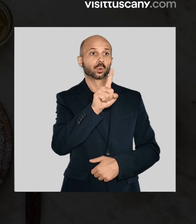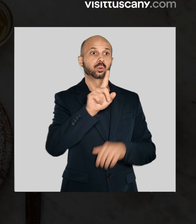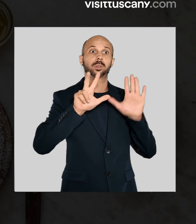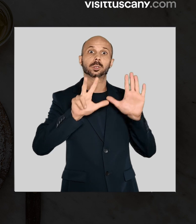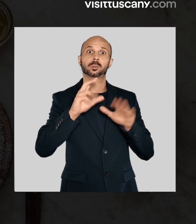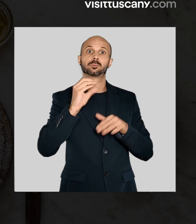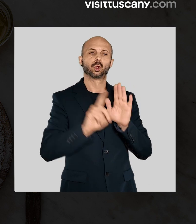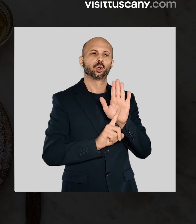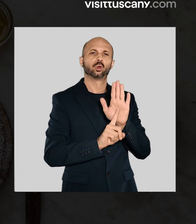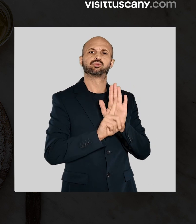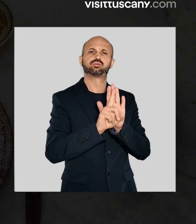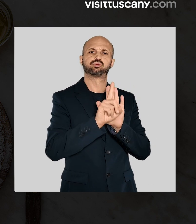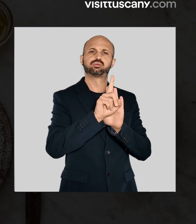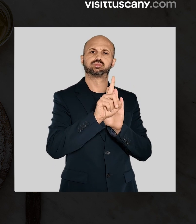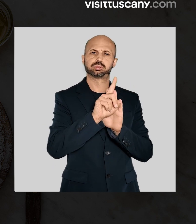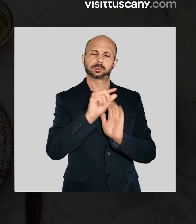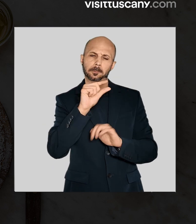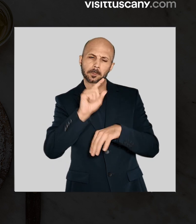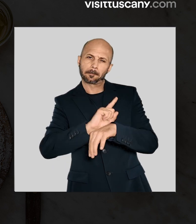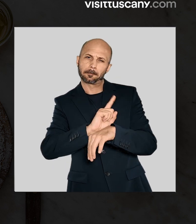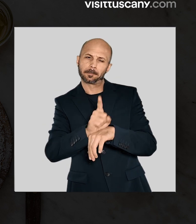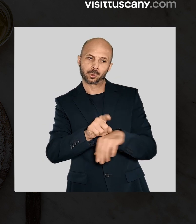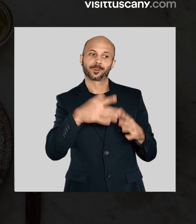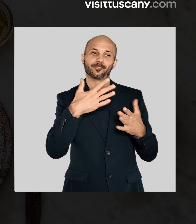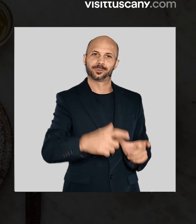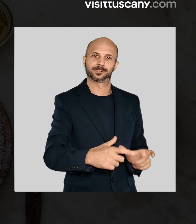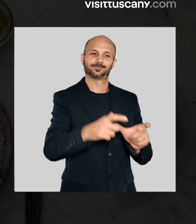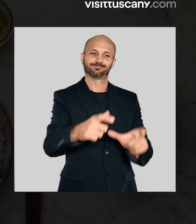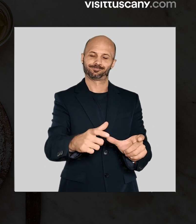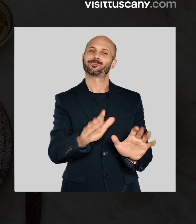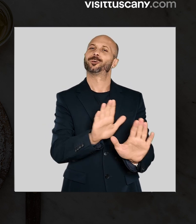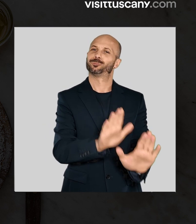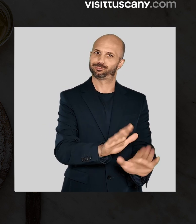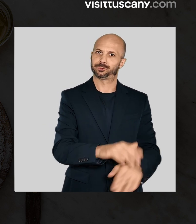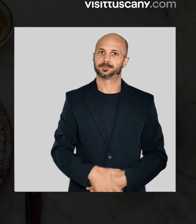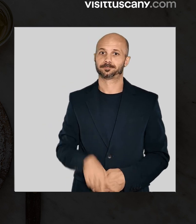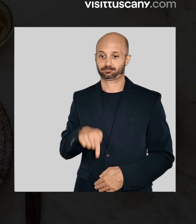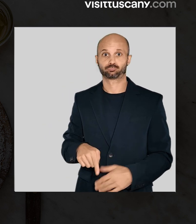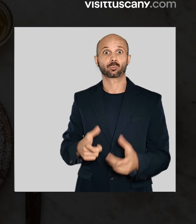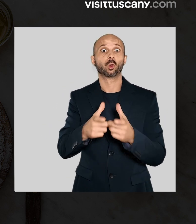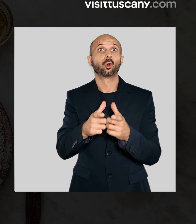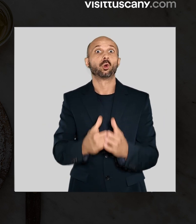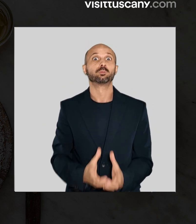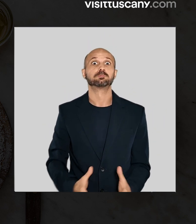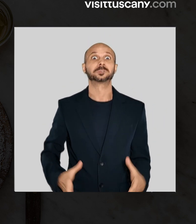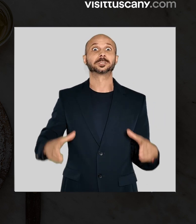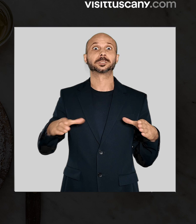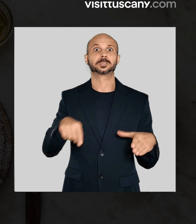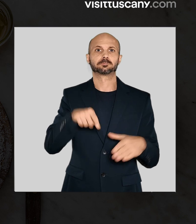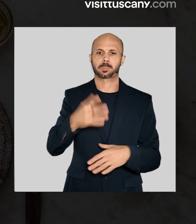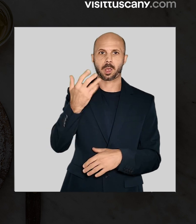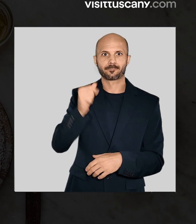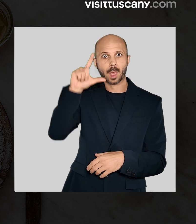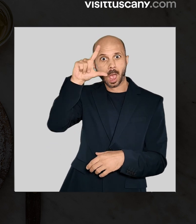preheat the oven to 180 degrees Celsius and toast the almonds for a few minutes.